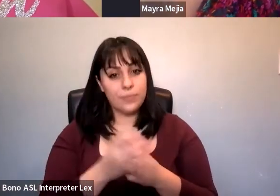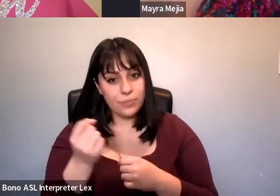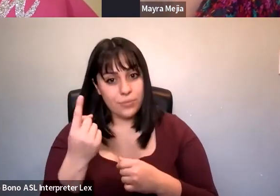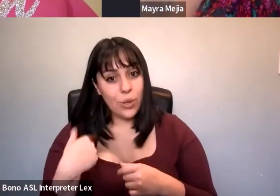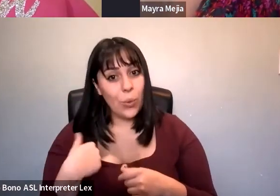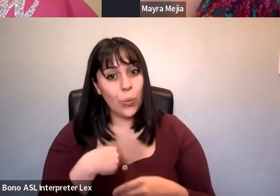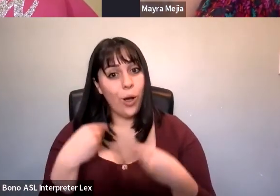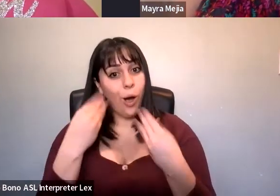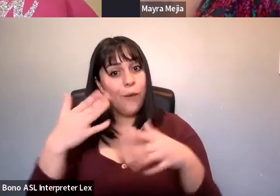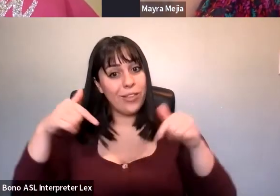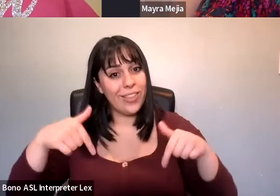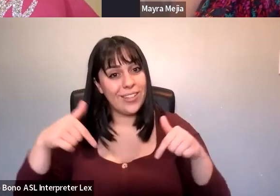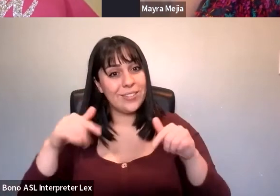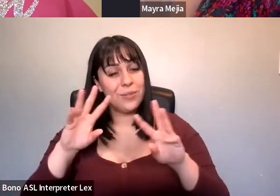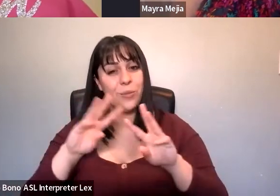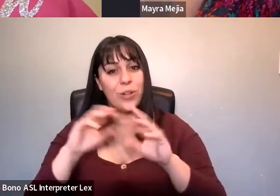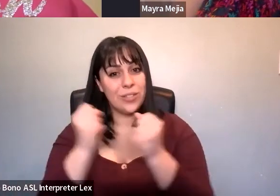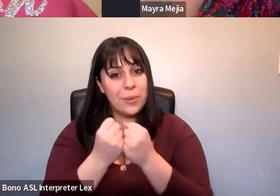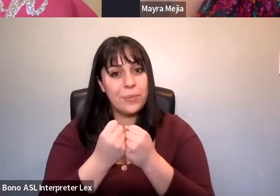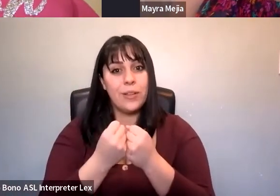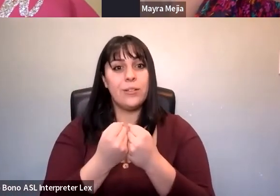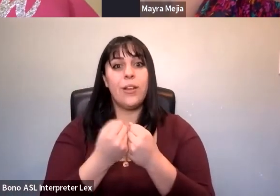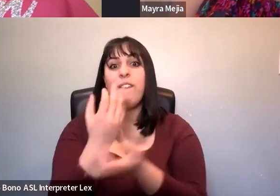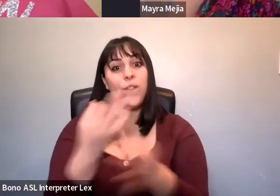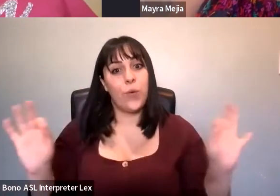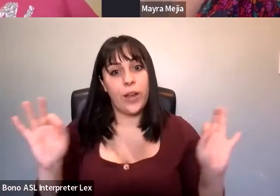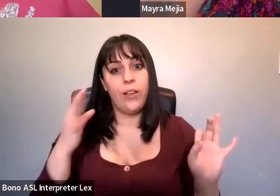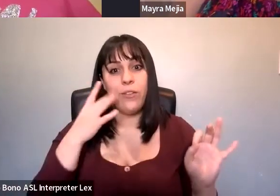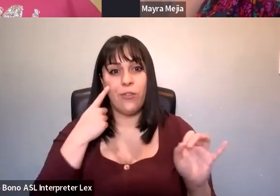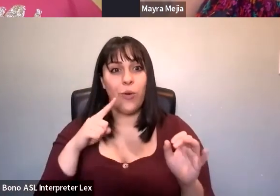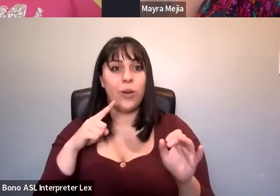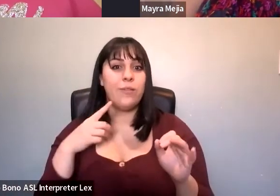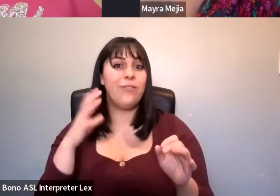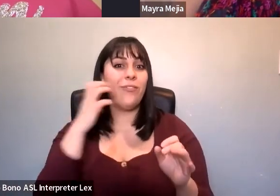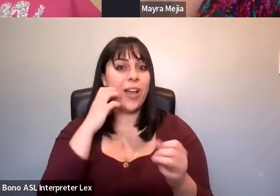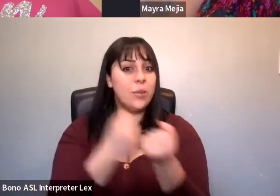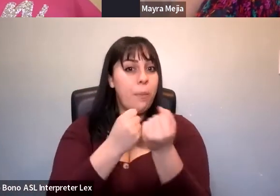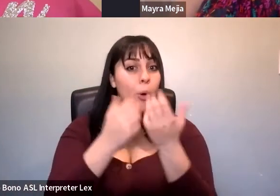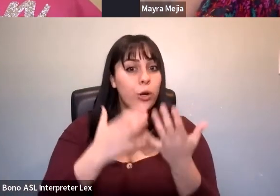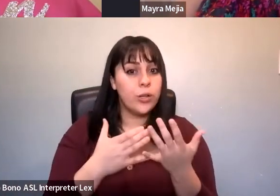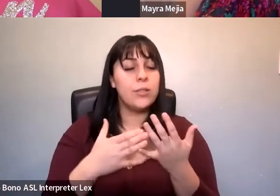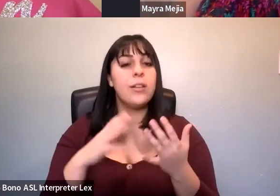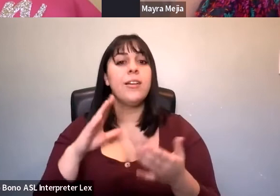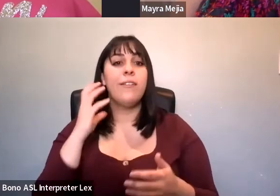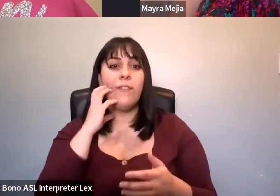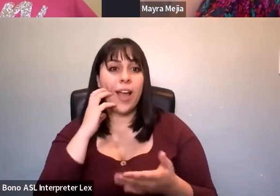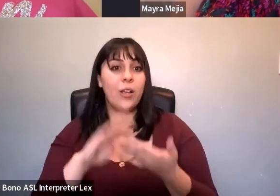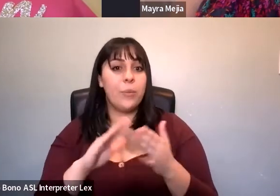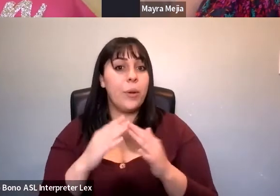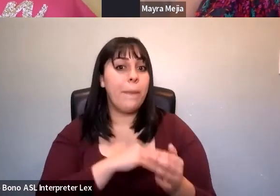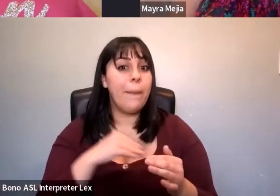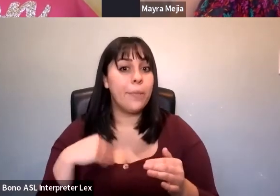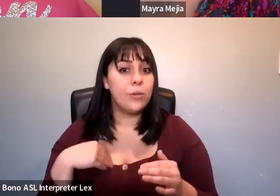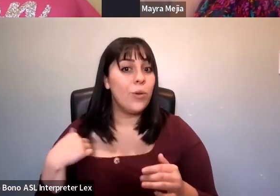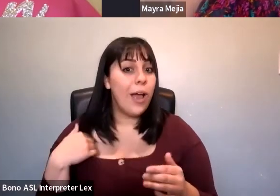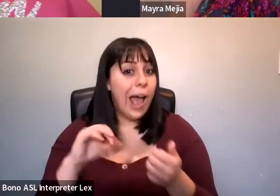charge to the FAT community and FAT supporters of all sizes. And we are able to do that through the generous support of